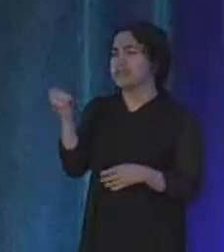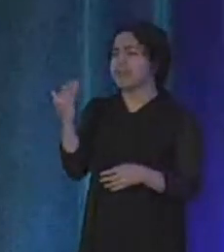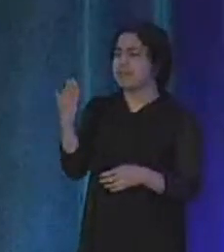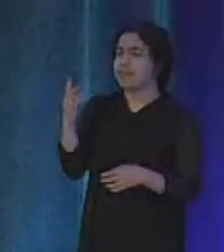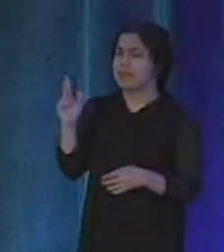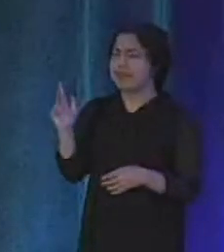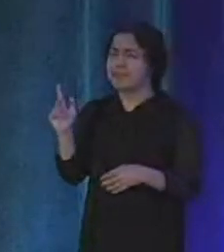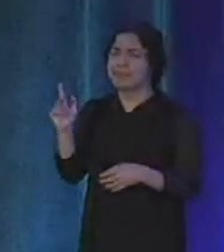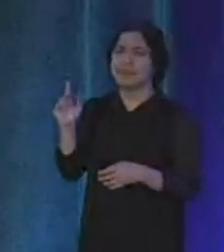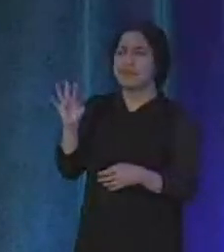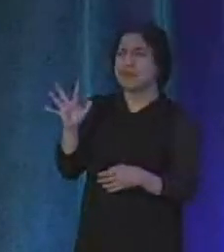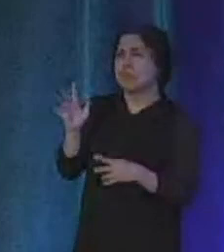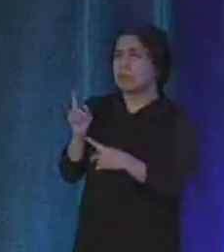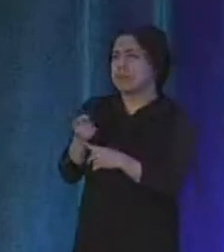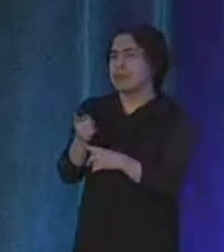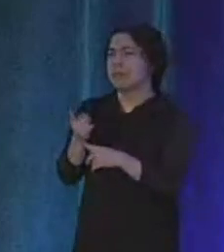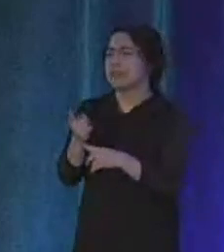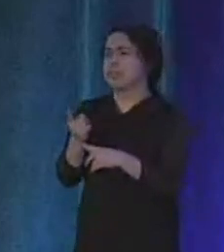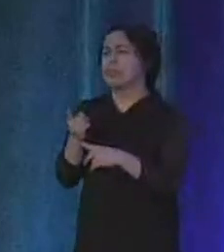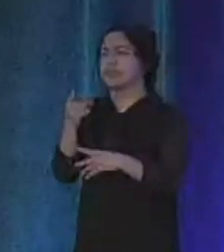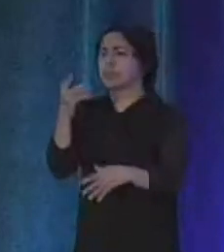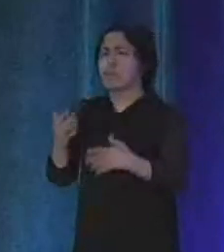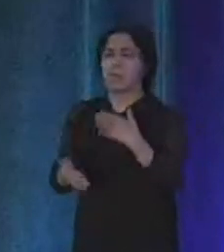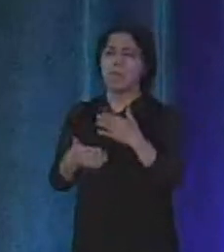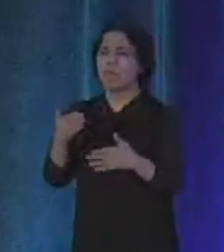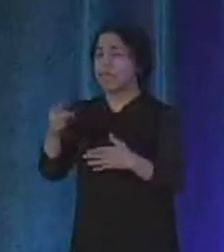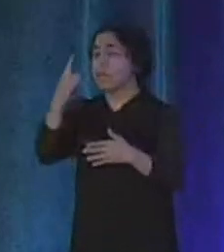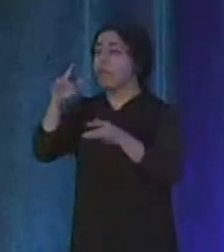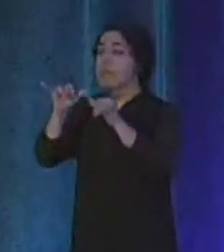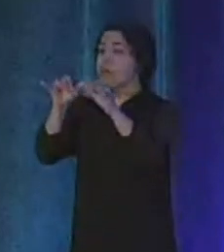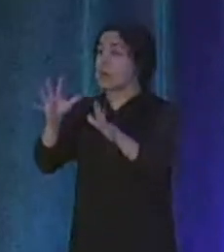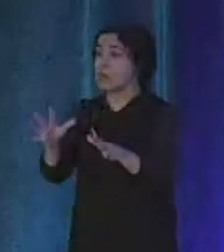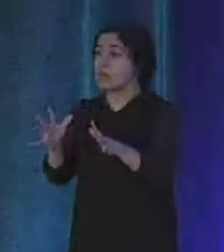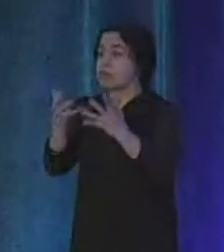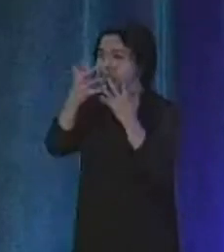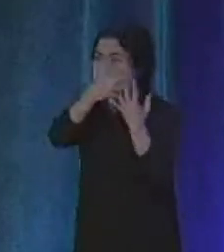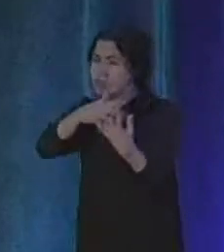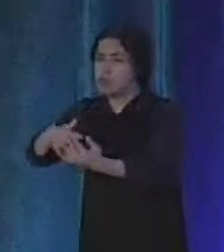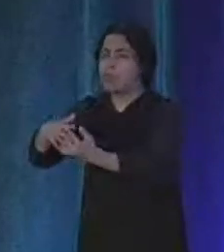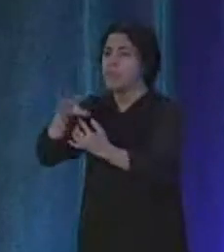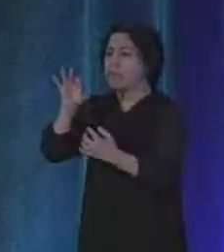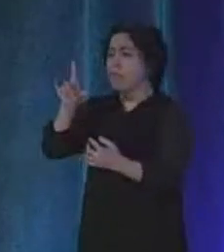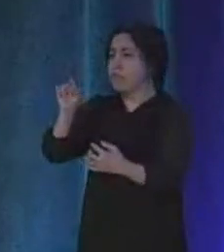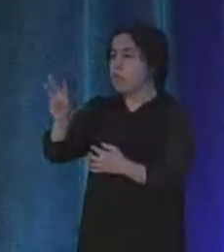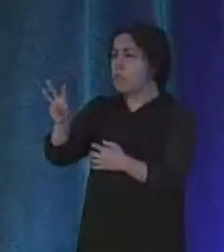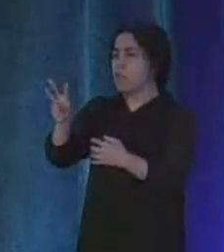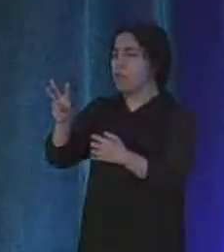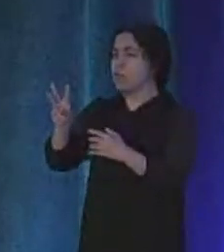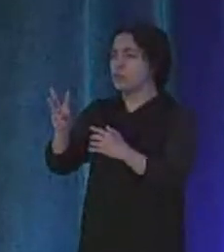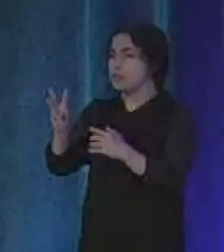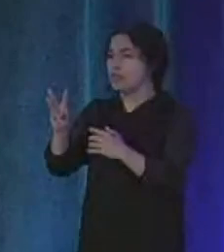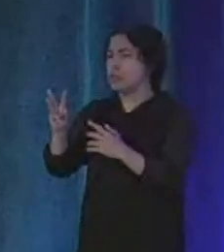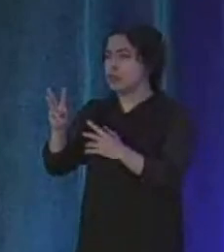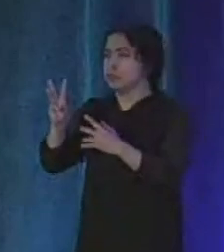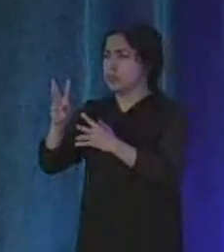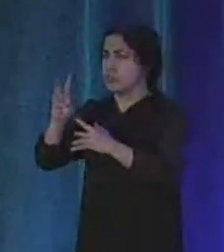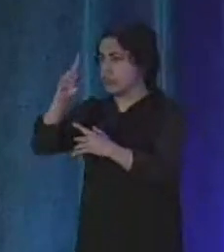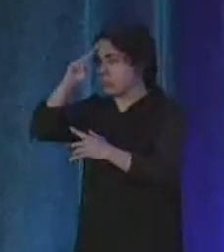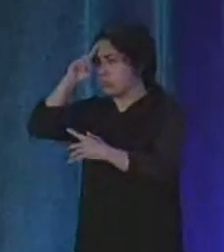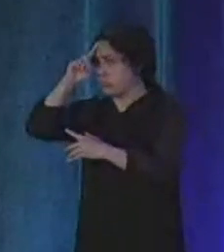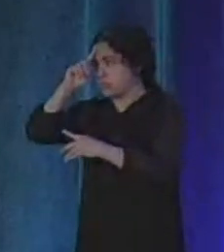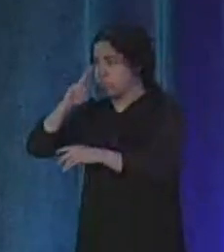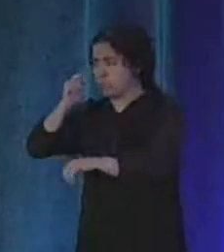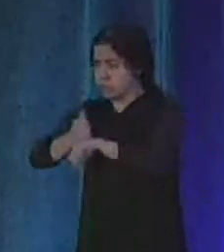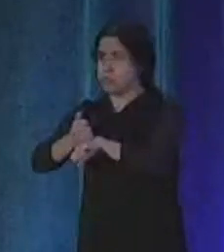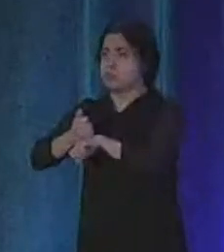much as 45 minutes for an engineer to get to flow state or whatever. I don't particularly believe this.